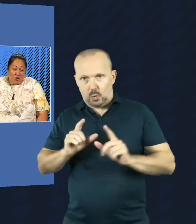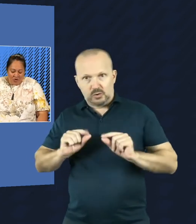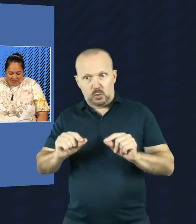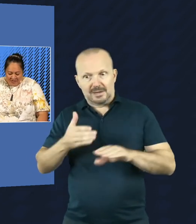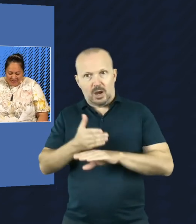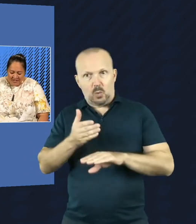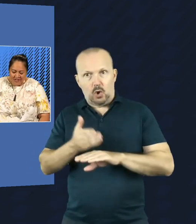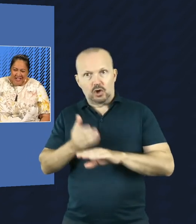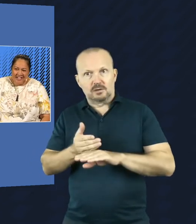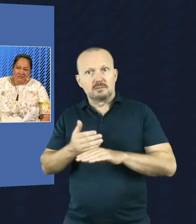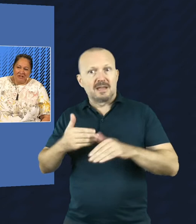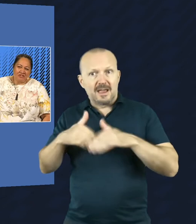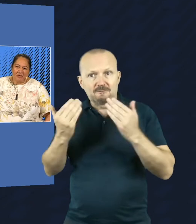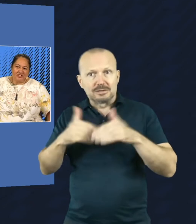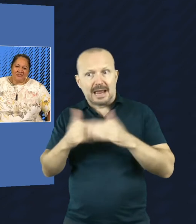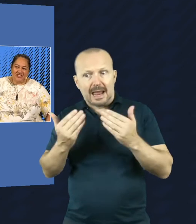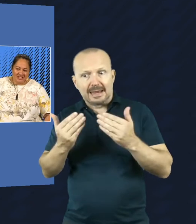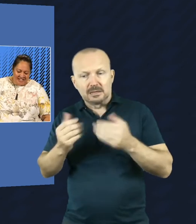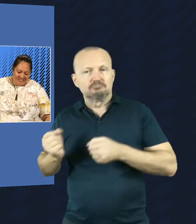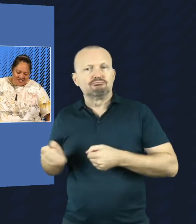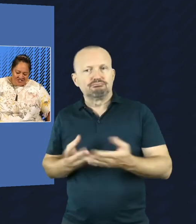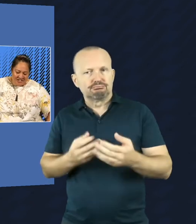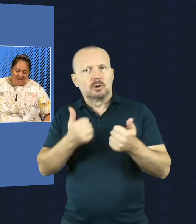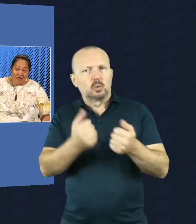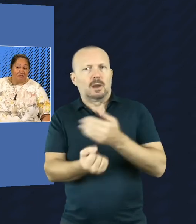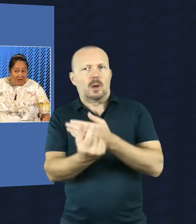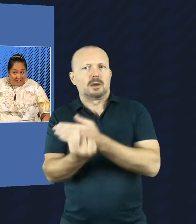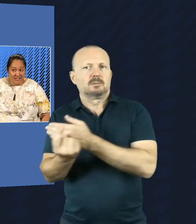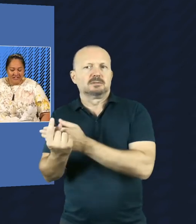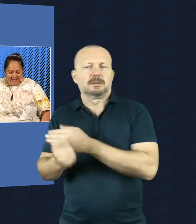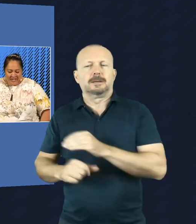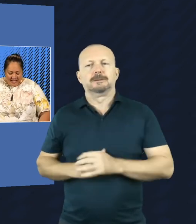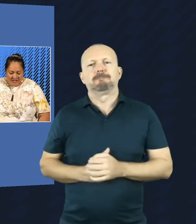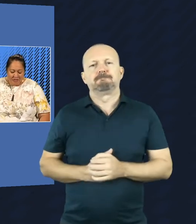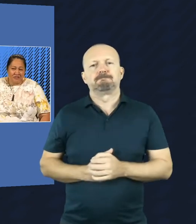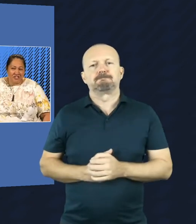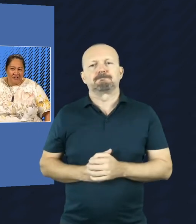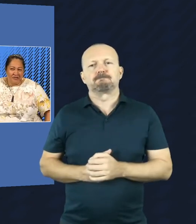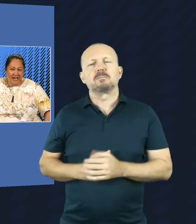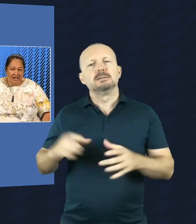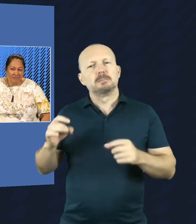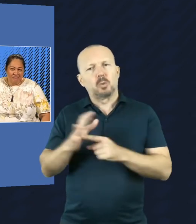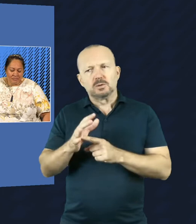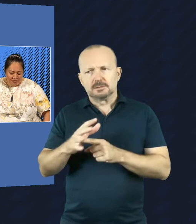everyday work, and to be responsive to the needs of Māori and but also